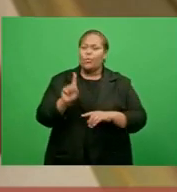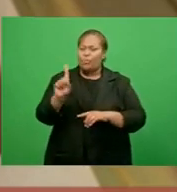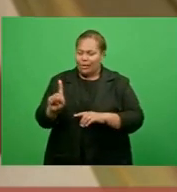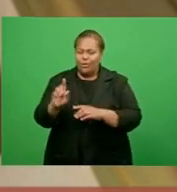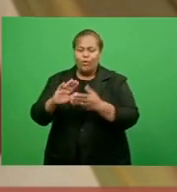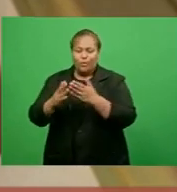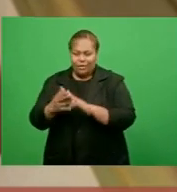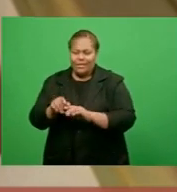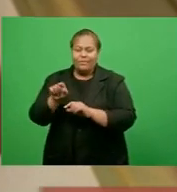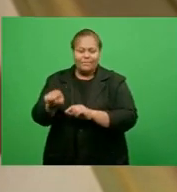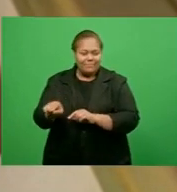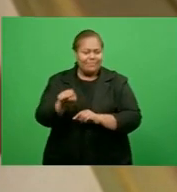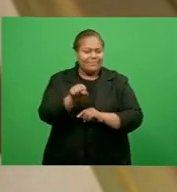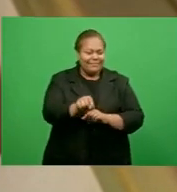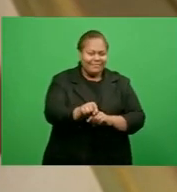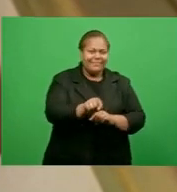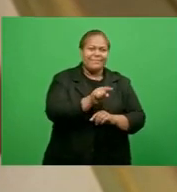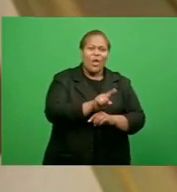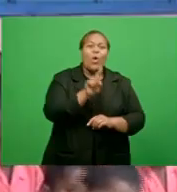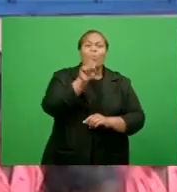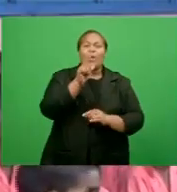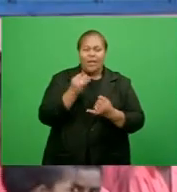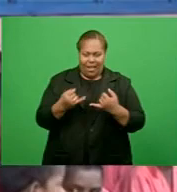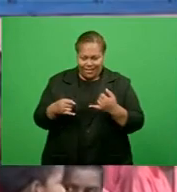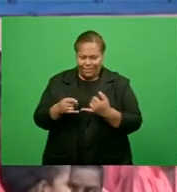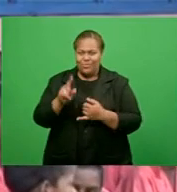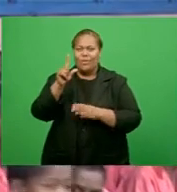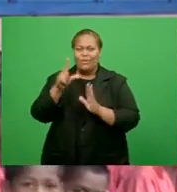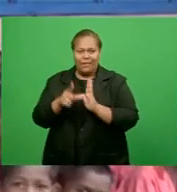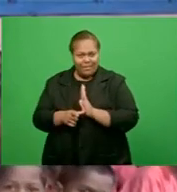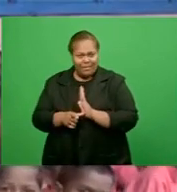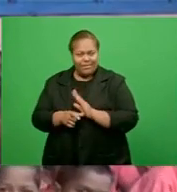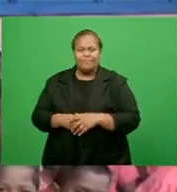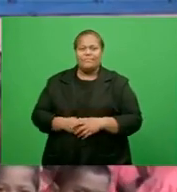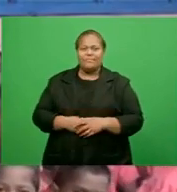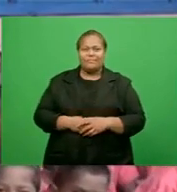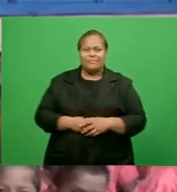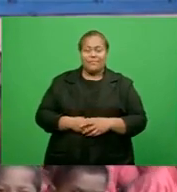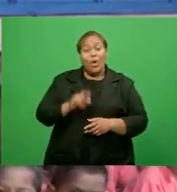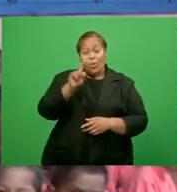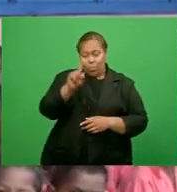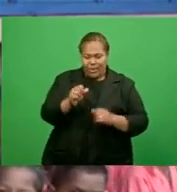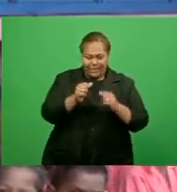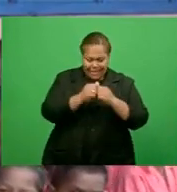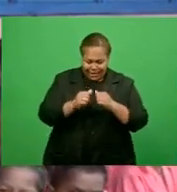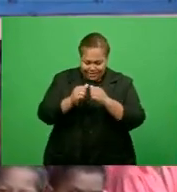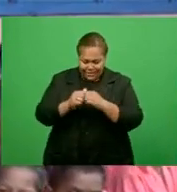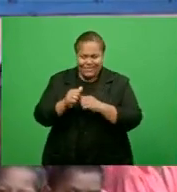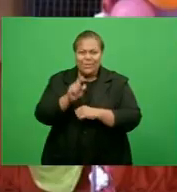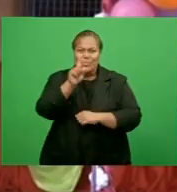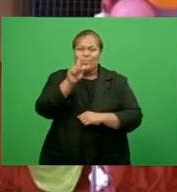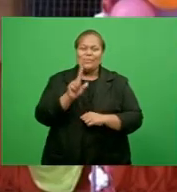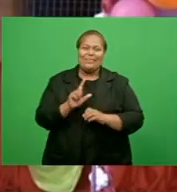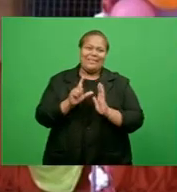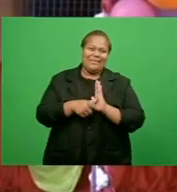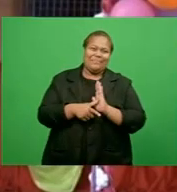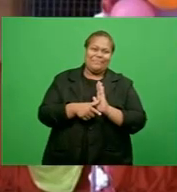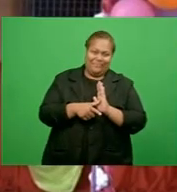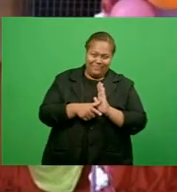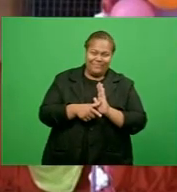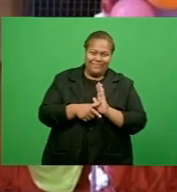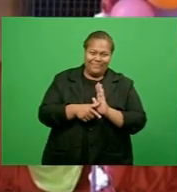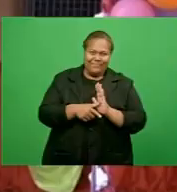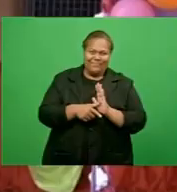time, one island at a time, one settlement at a time. But progress